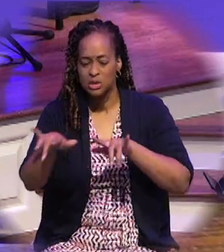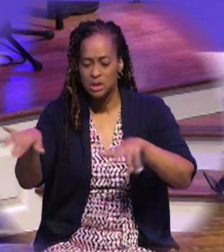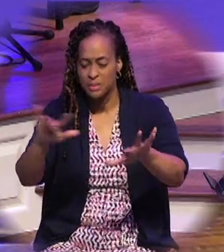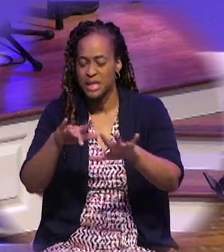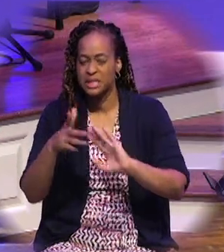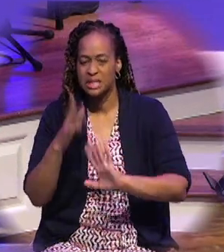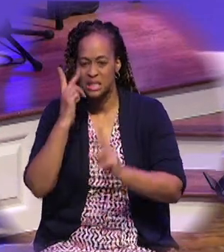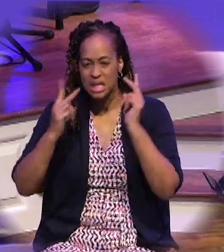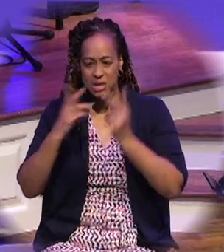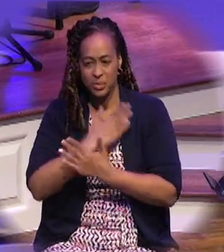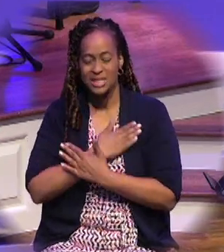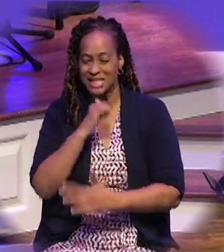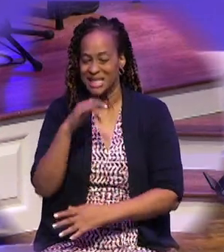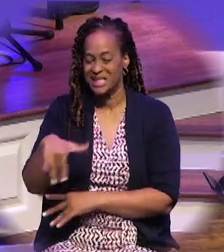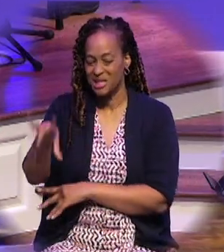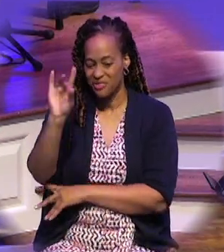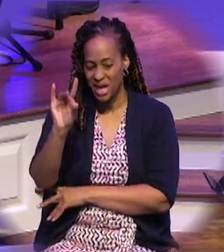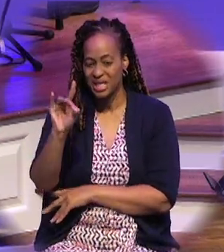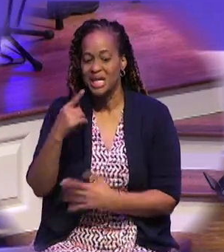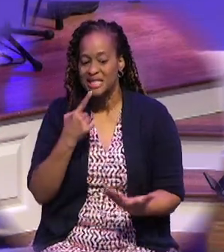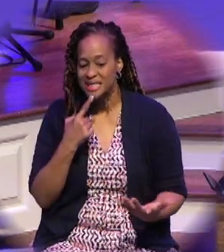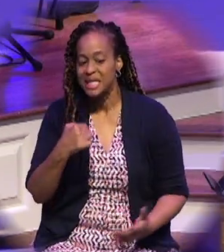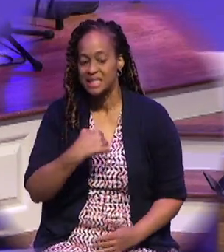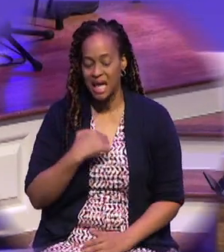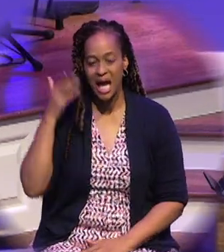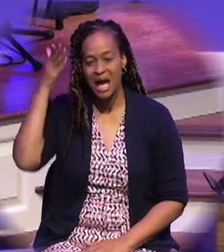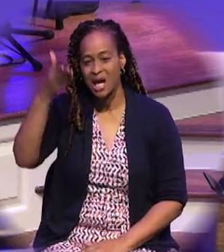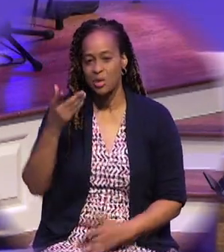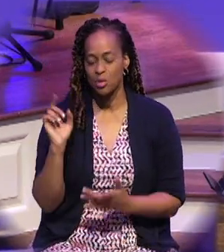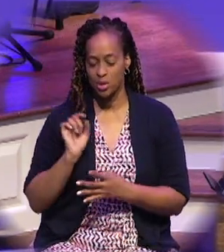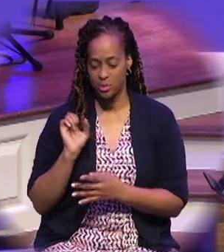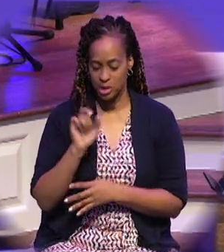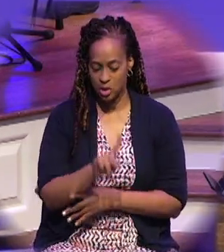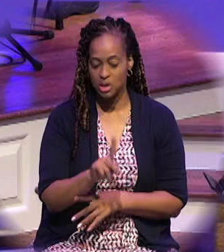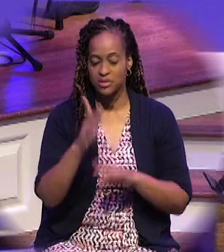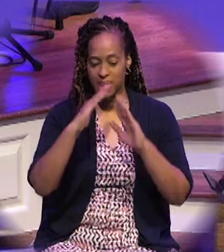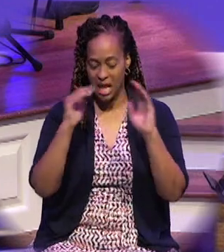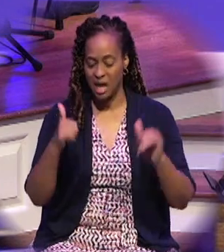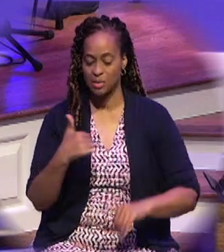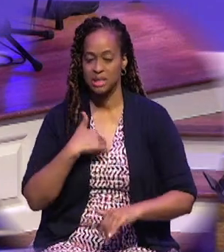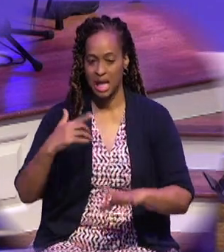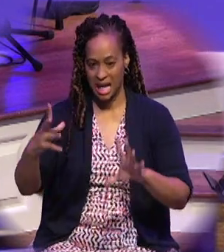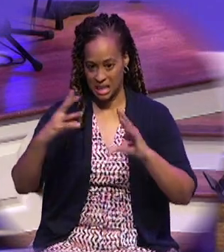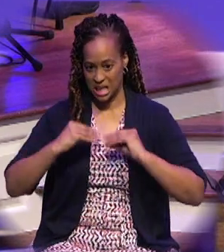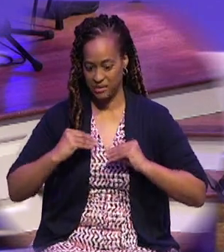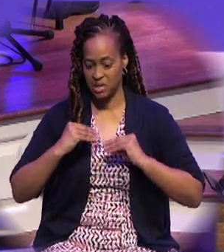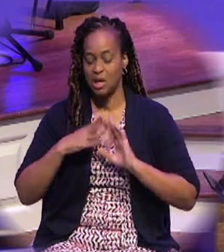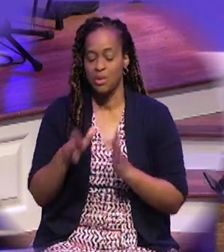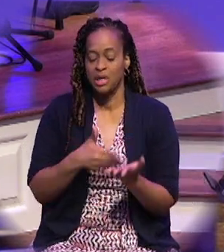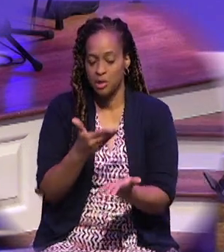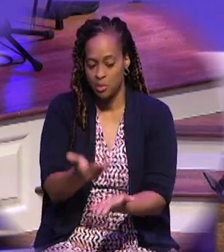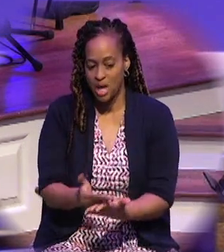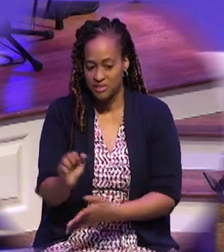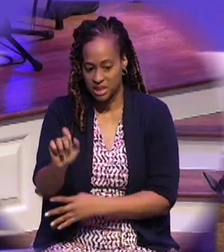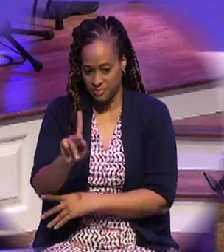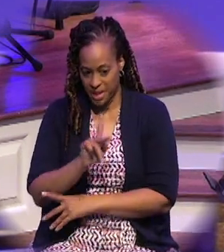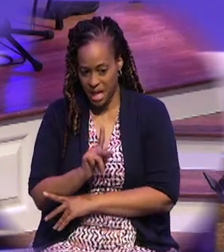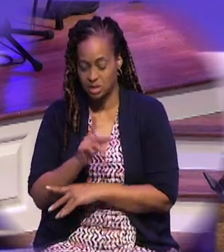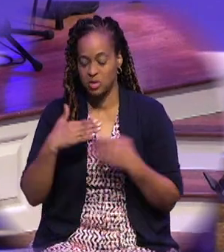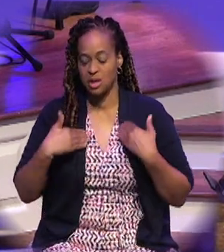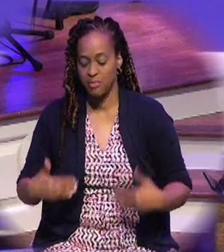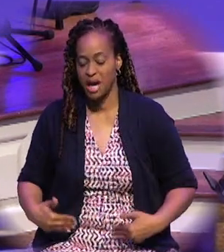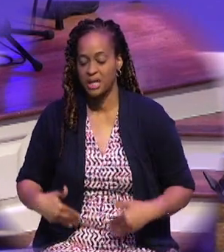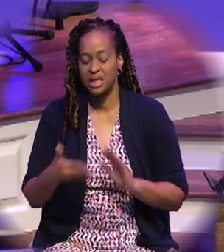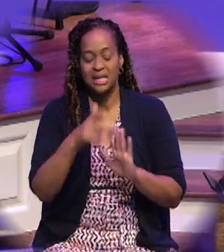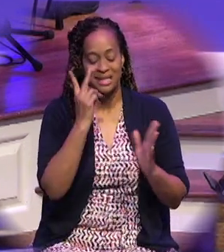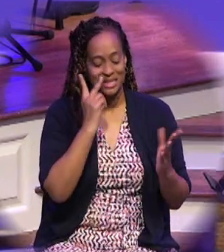rest and does not find it, then it says, I will return to the house I left. And when it arrives, it finds the house swept